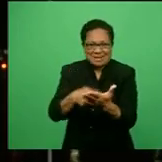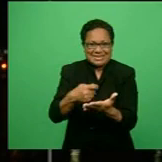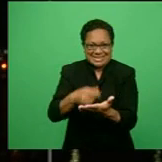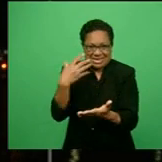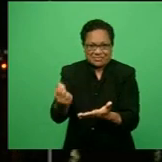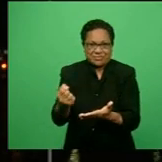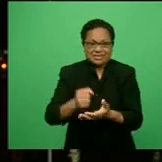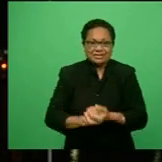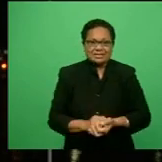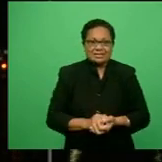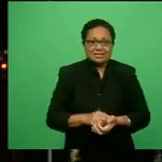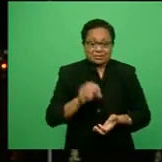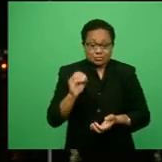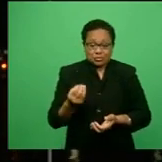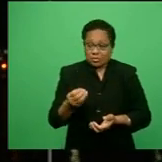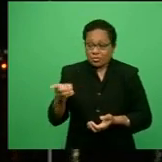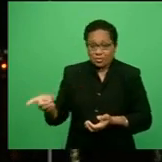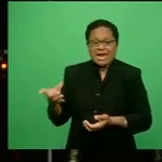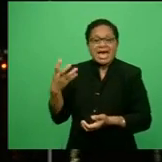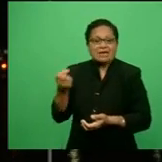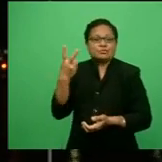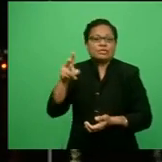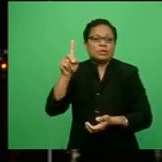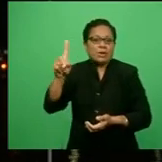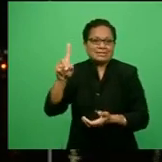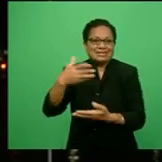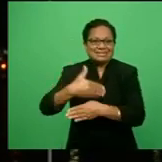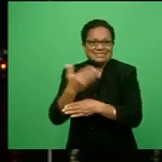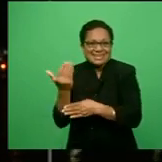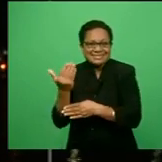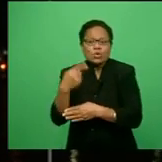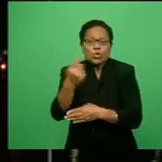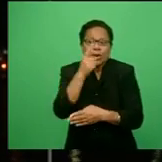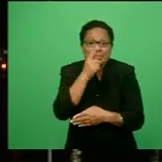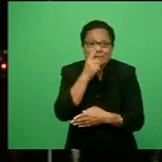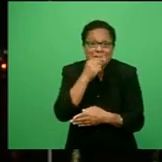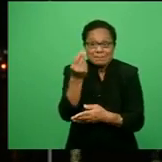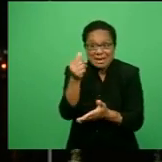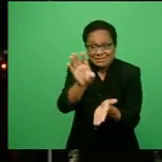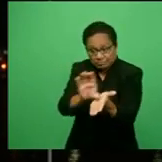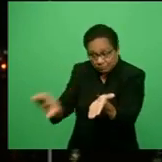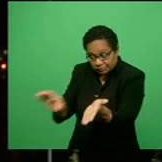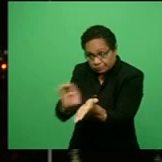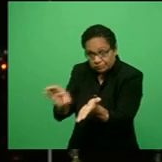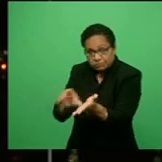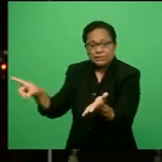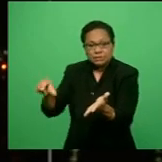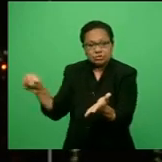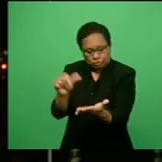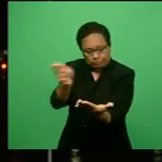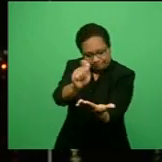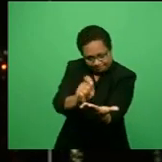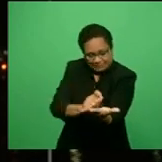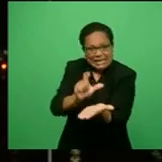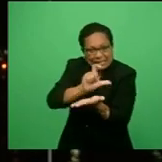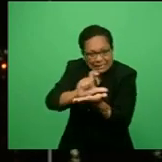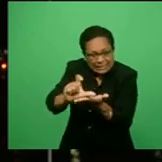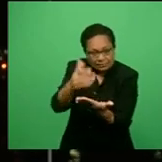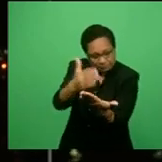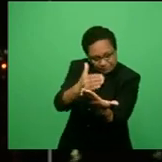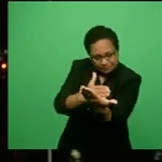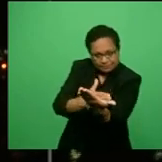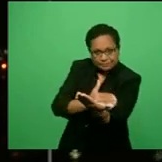rectify discrepancies found in its list of donations submitted to the Registrar of Political Parties. These relate to accounts